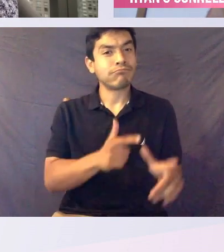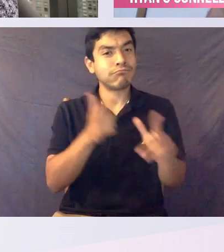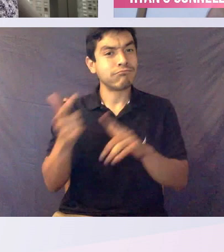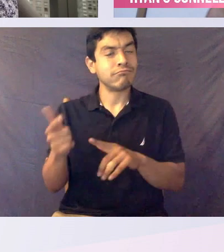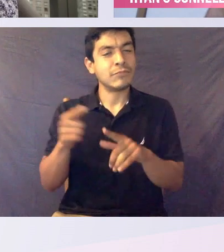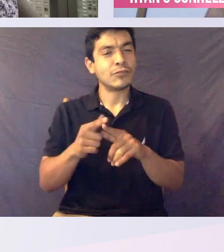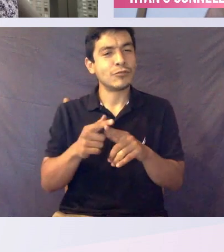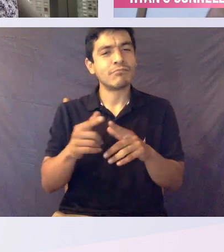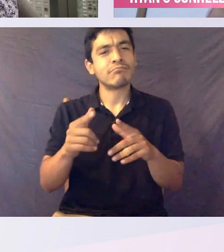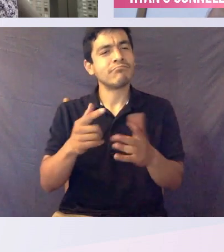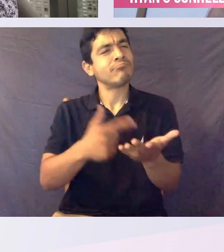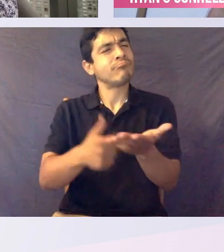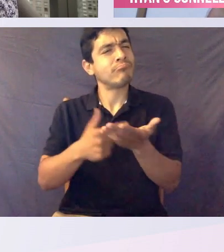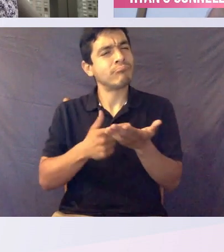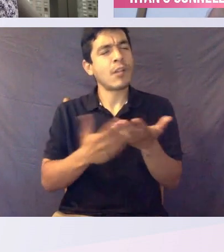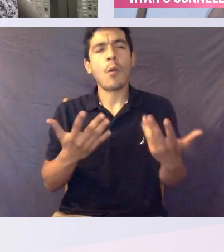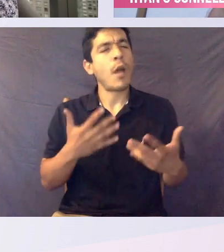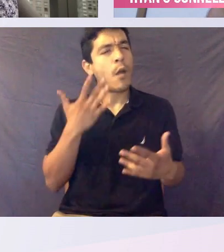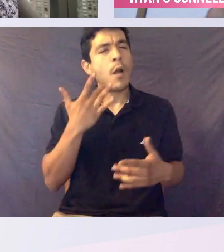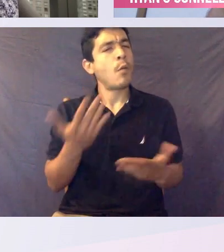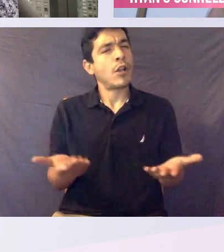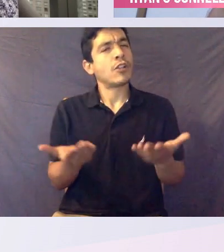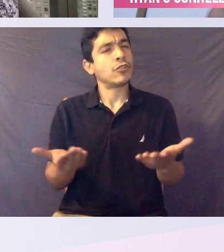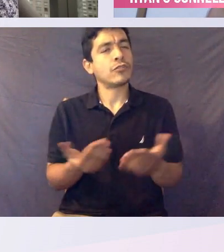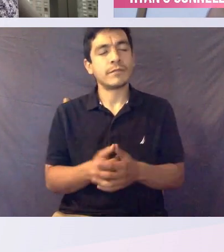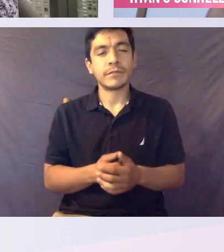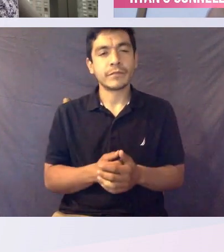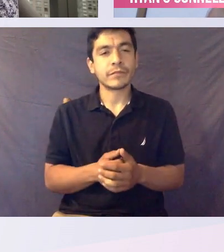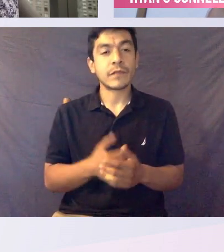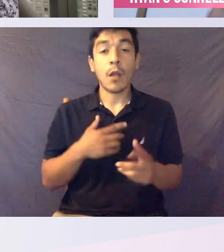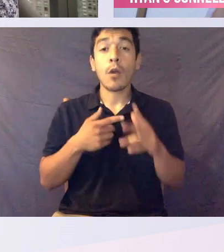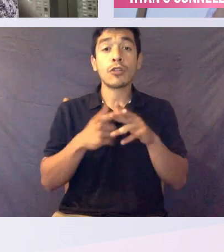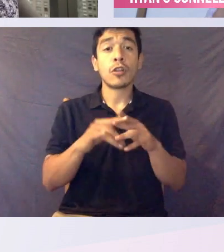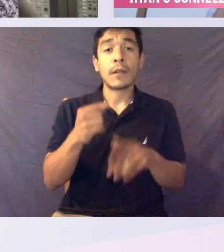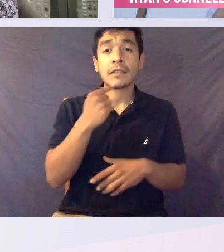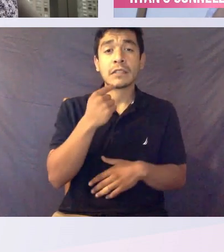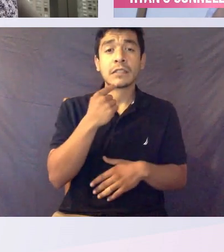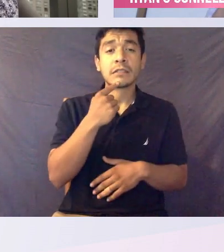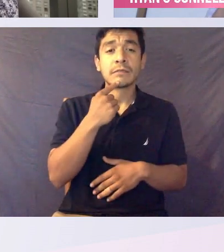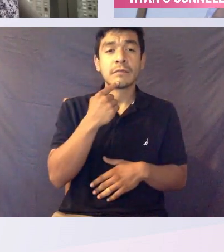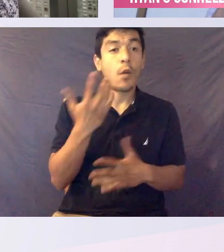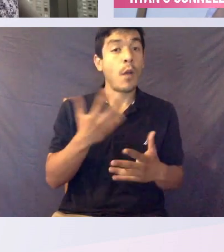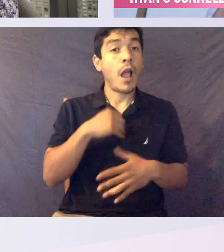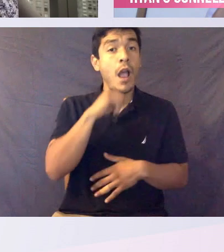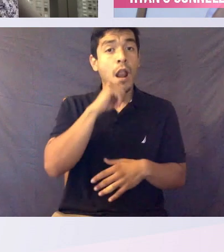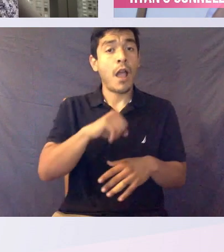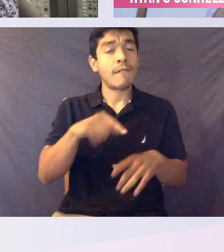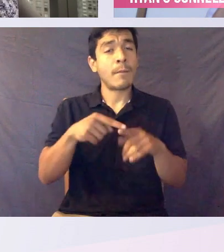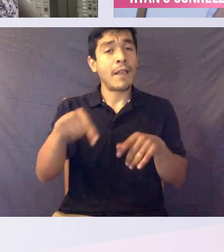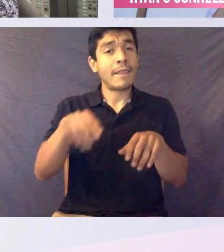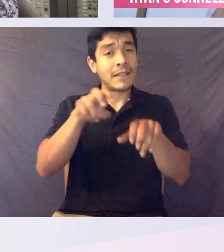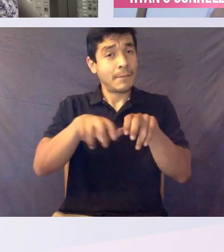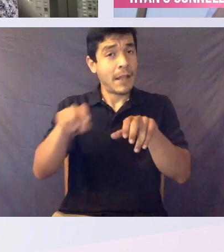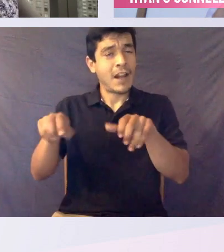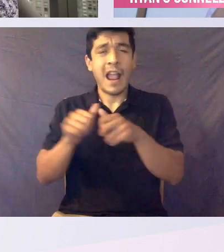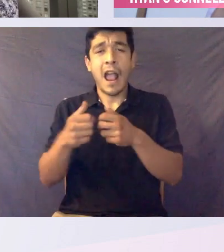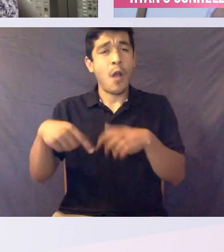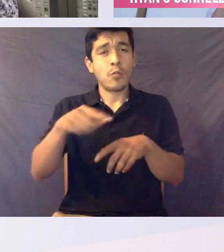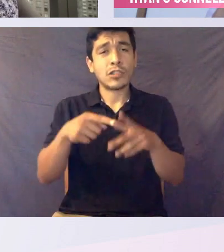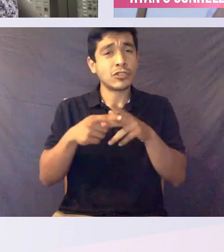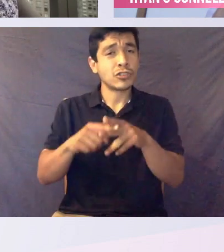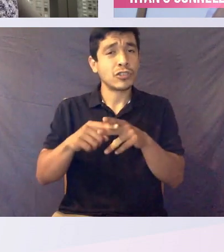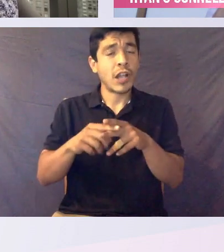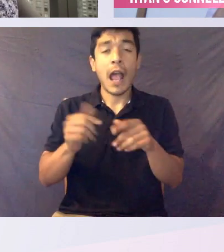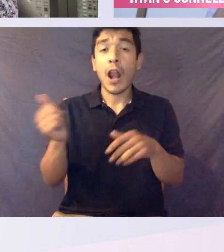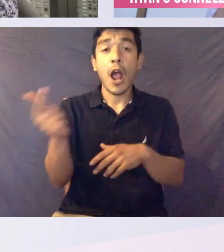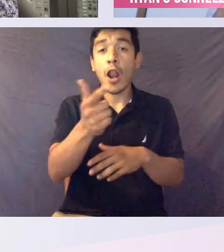the conversation on what we're here to talk about, right? And I want to start by saying this, what I'm loving about this panel and how it came together and all of you being